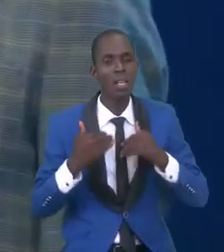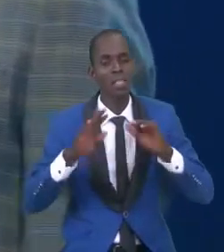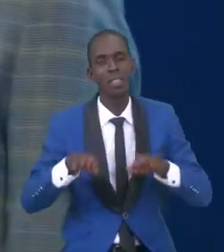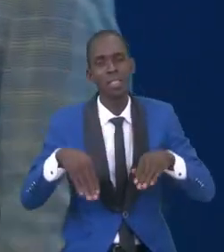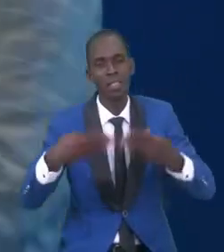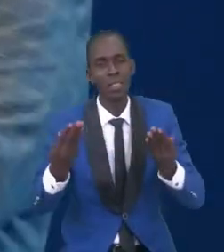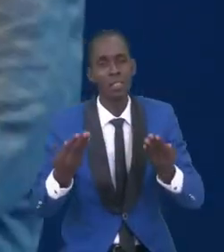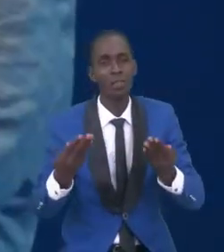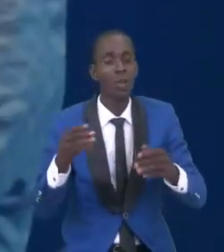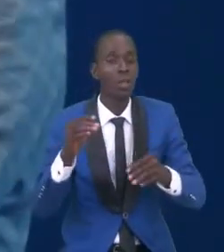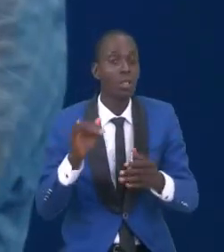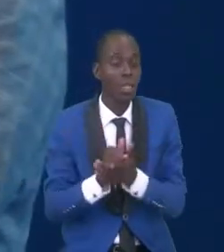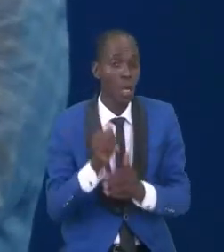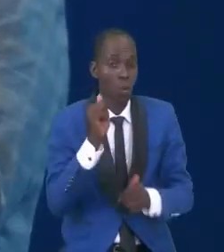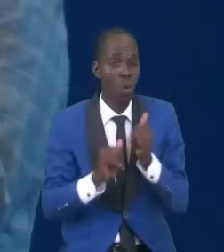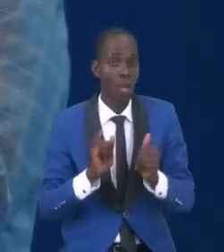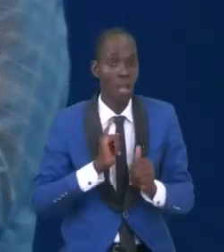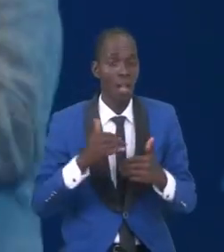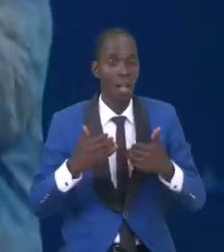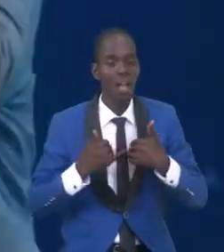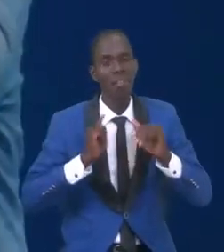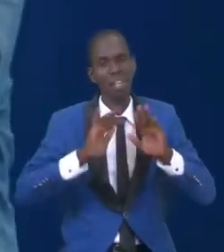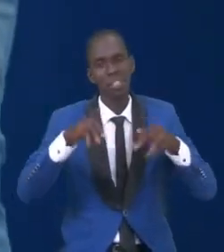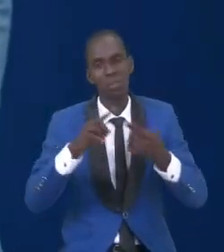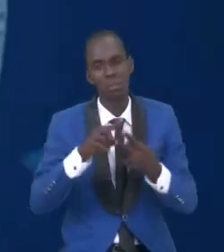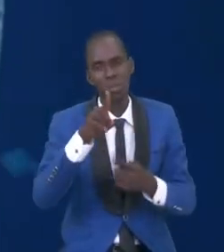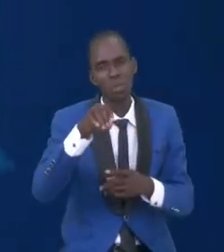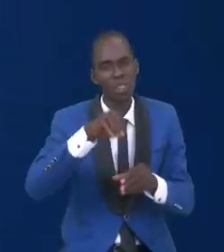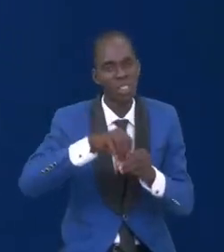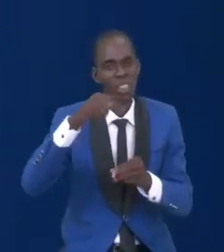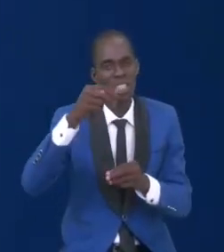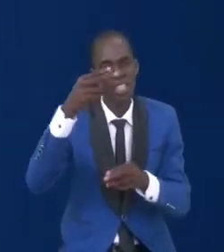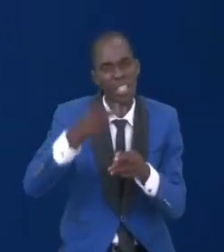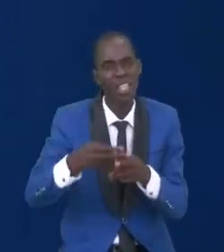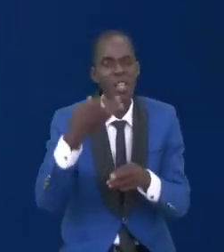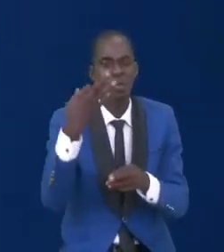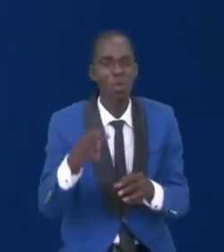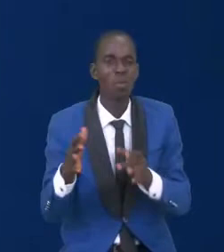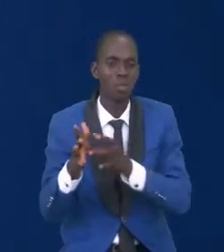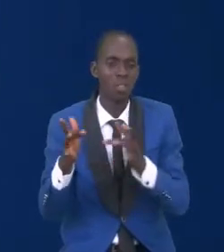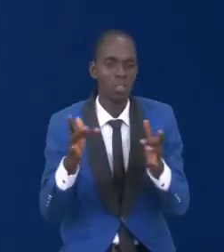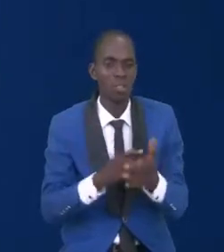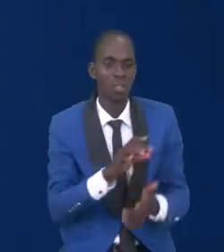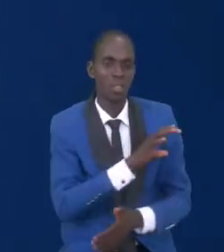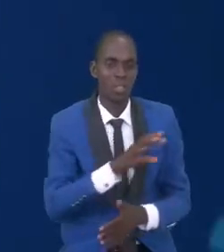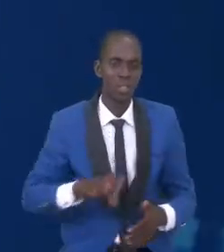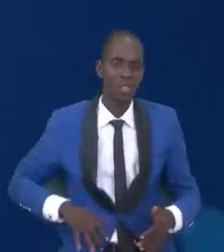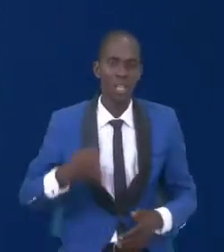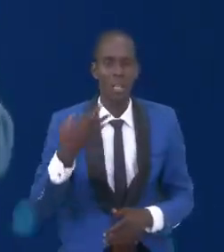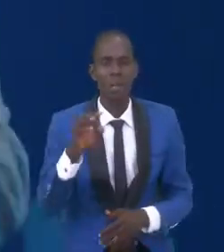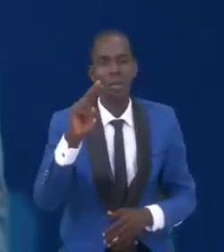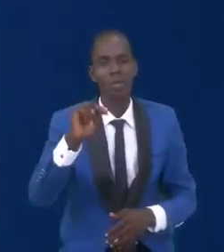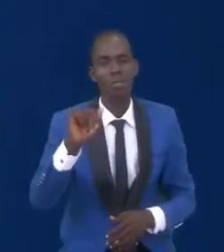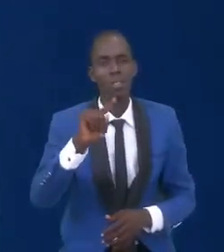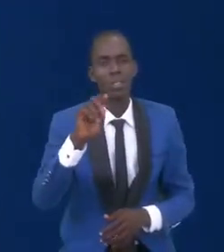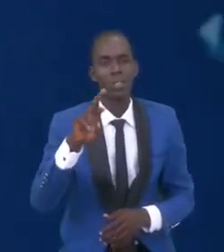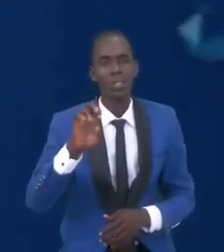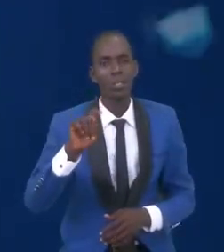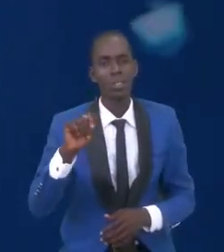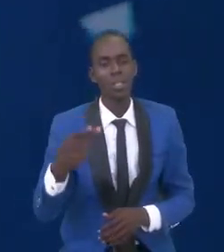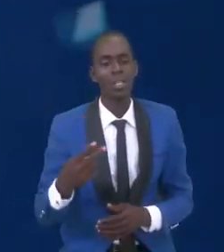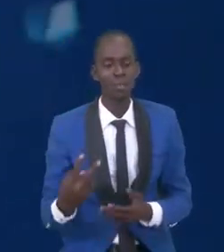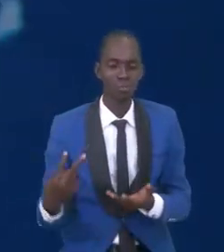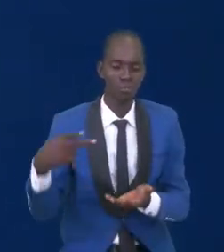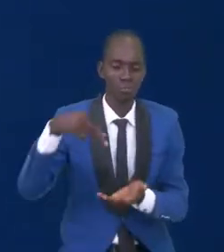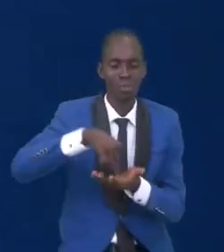unto thee in the name of Jesus Christ of Nazareth, rise up and walk. Look